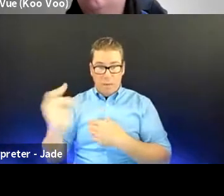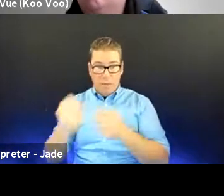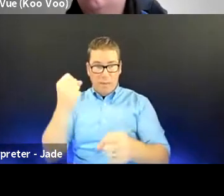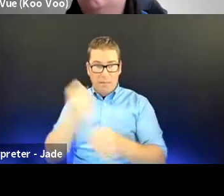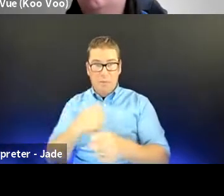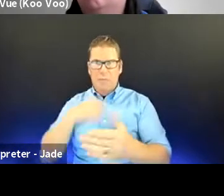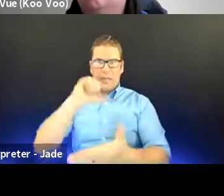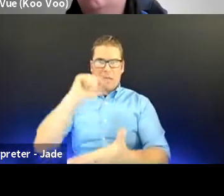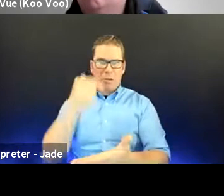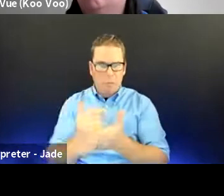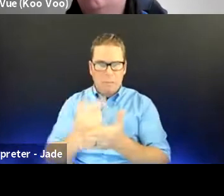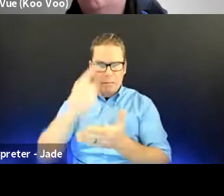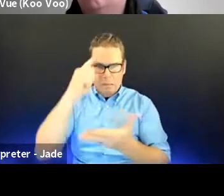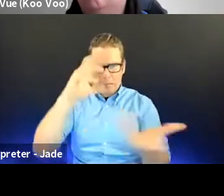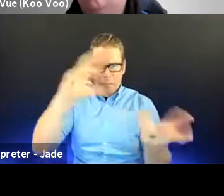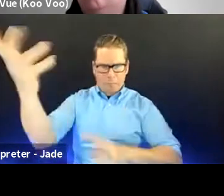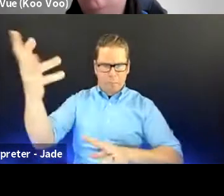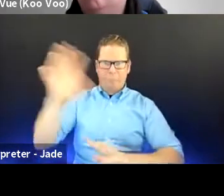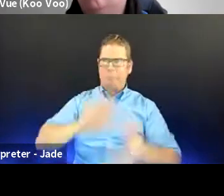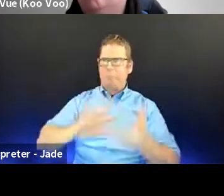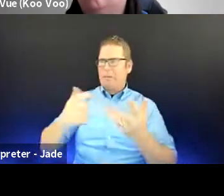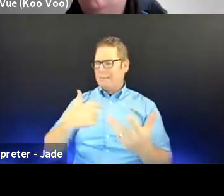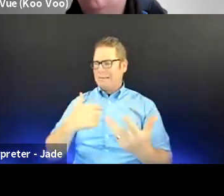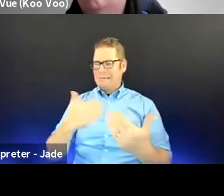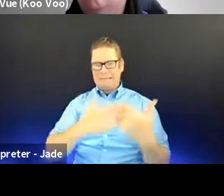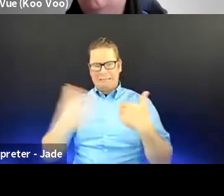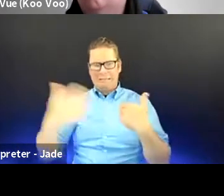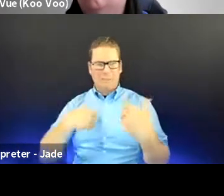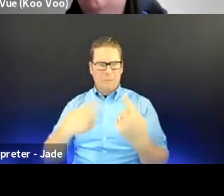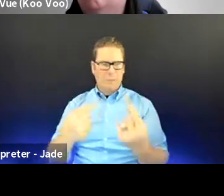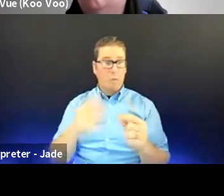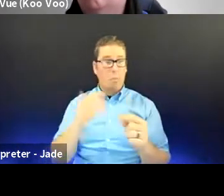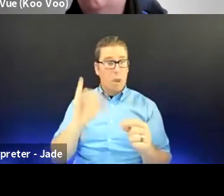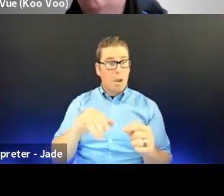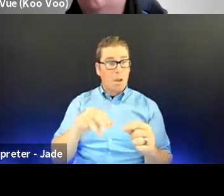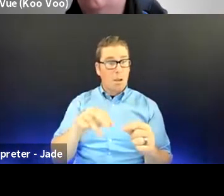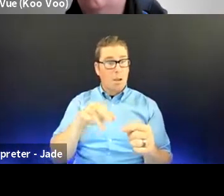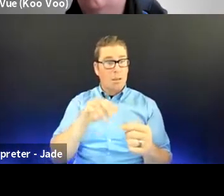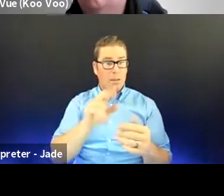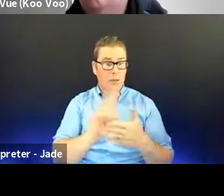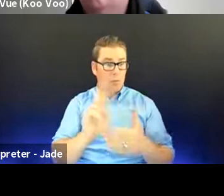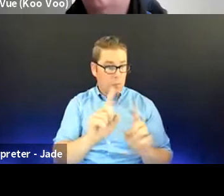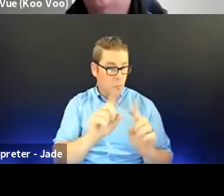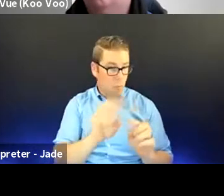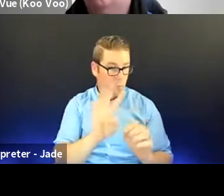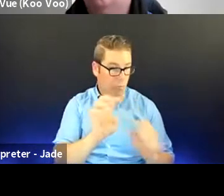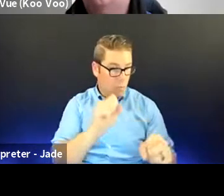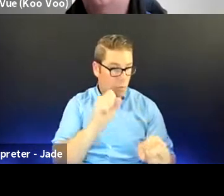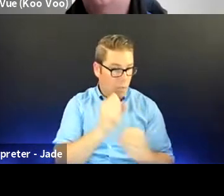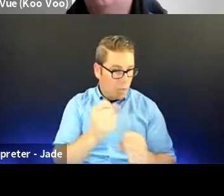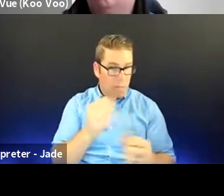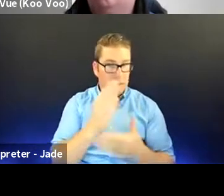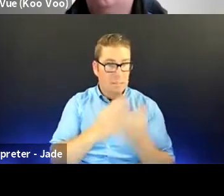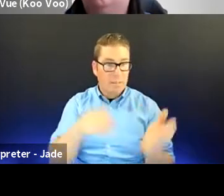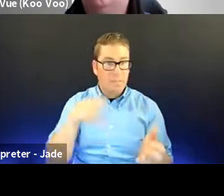I was confused. I really wasn't sure what I wanted to do. But during those 4 years, I had several faculty that gave me an idea about pursuing